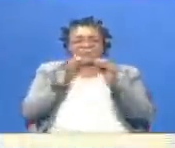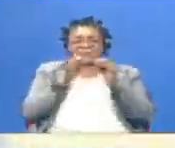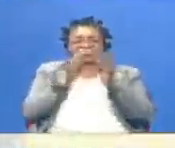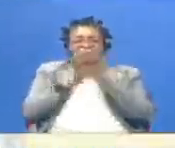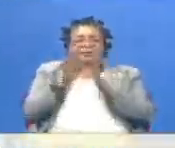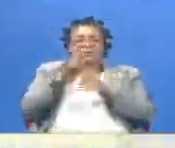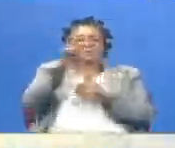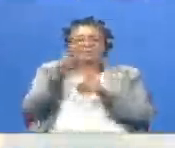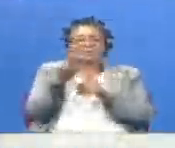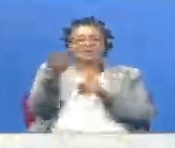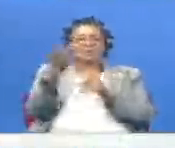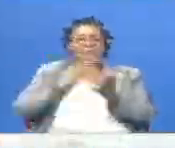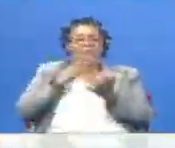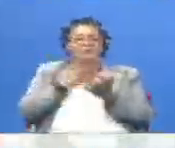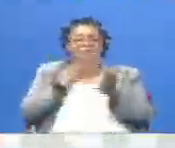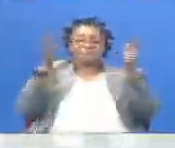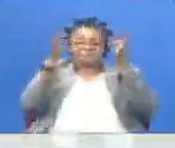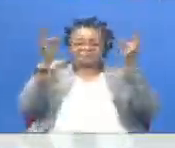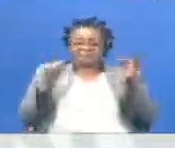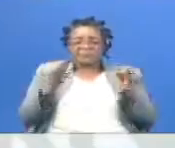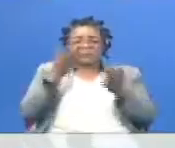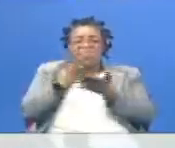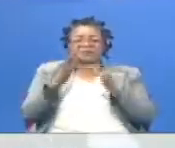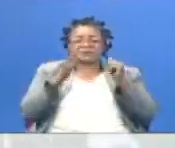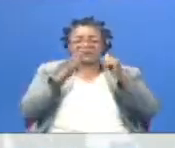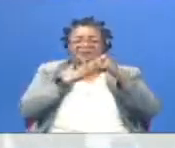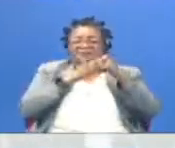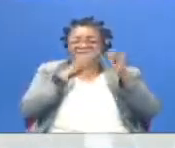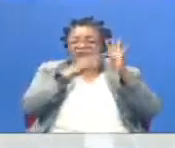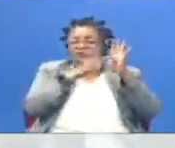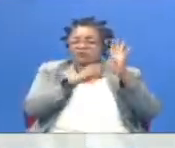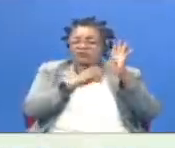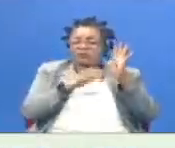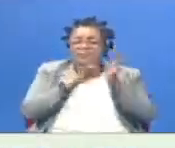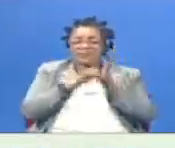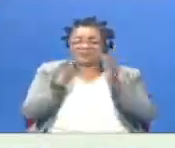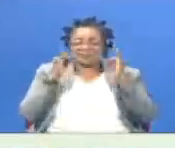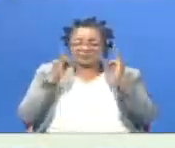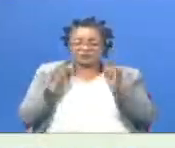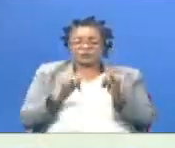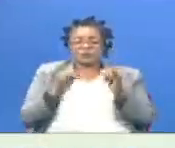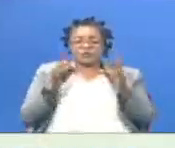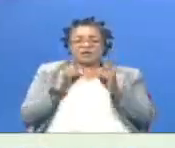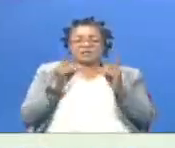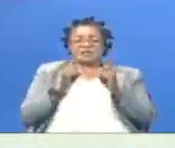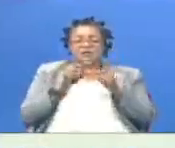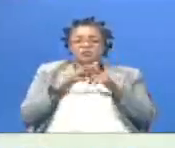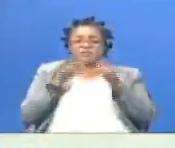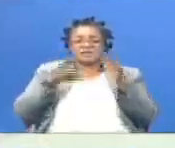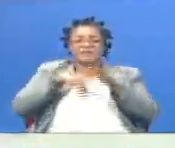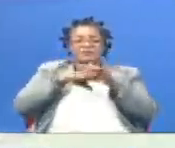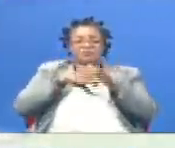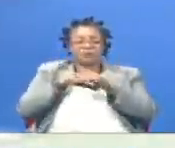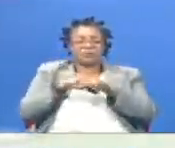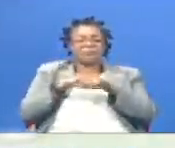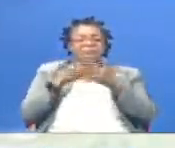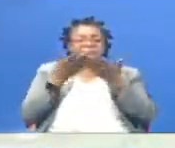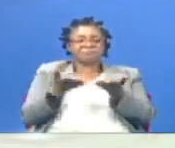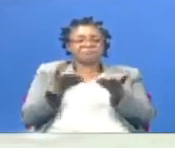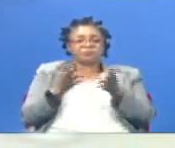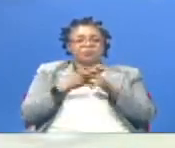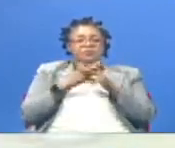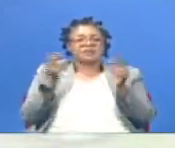Committee. The decision is part of 9 resolutions that includes a new date for the resumption of the Premier League. According to FKF, the Premier League will now kick